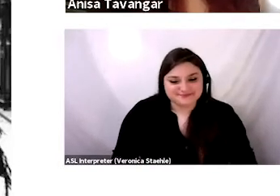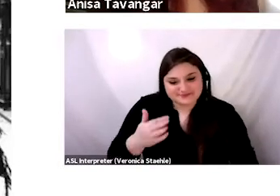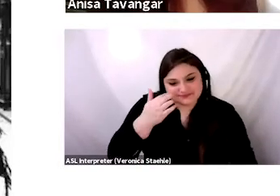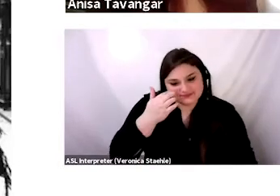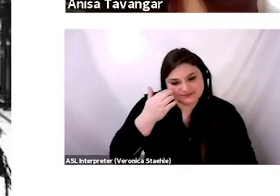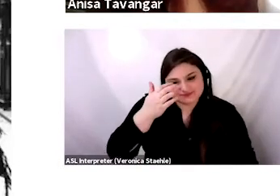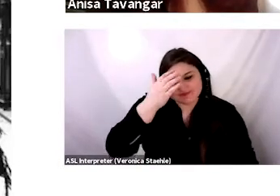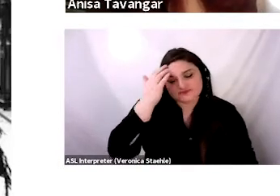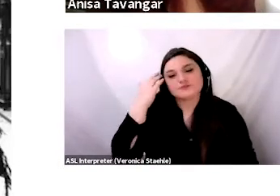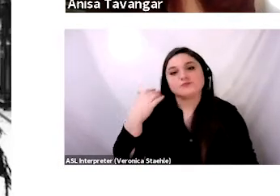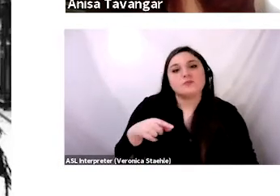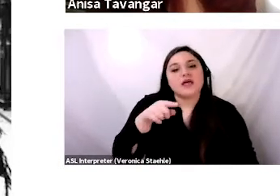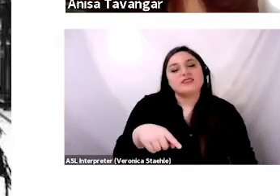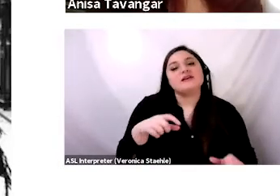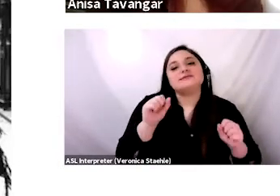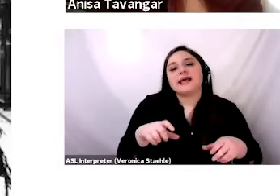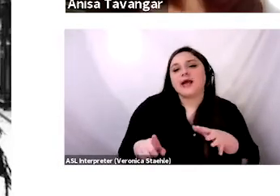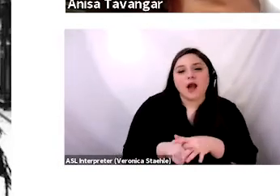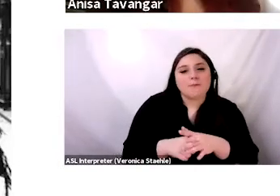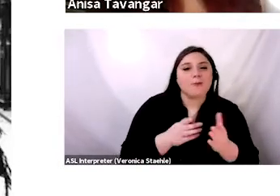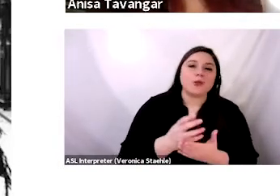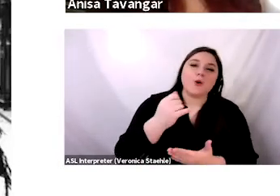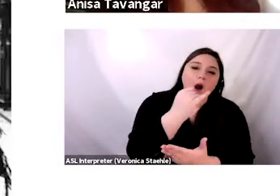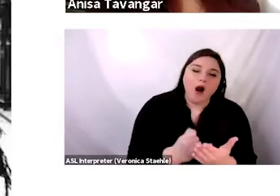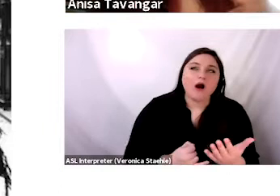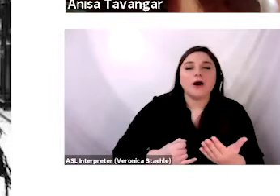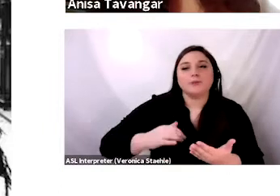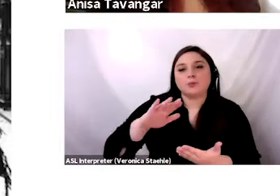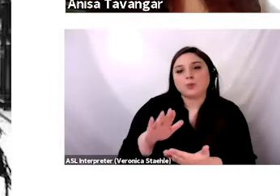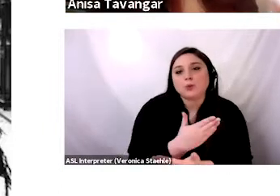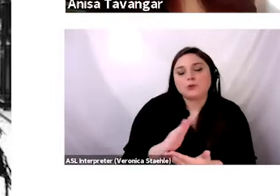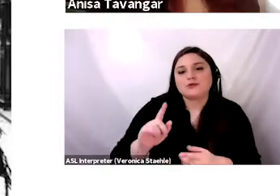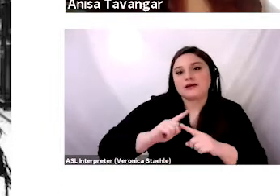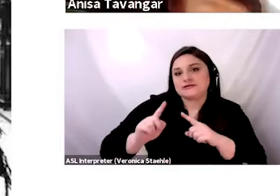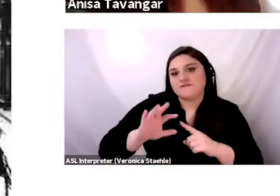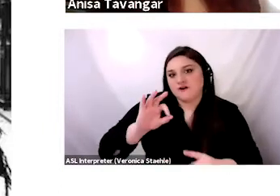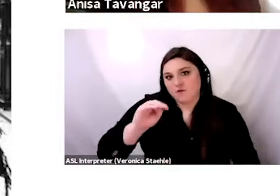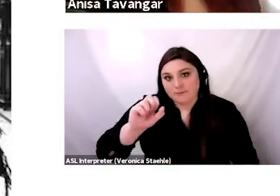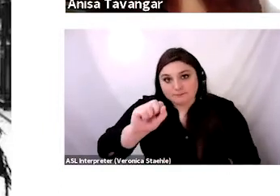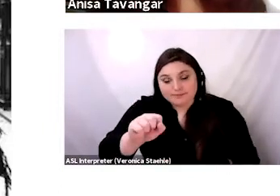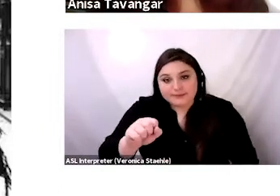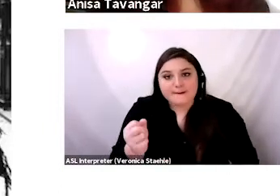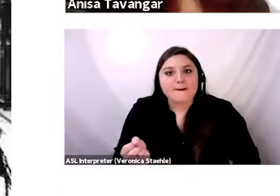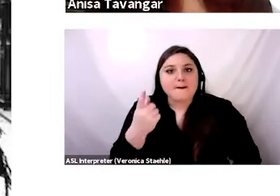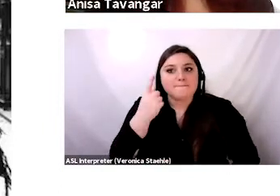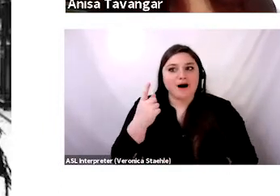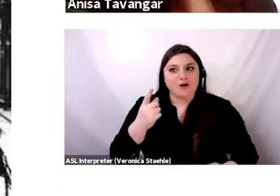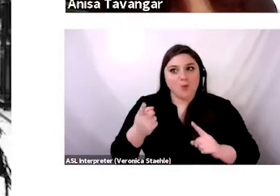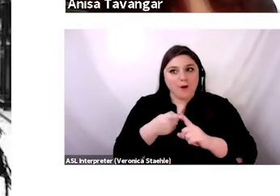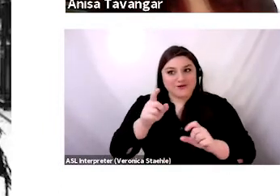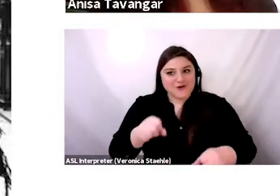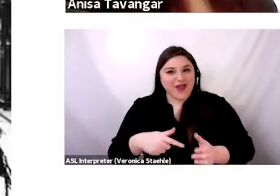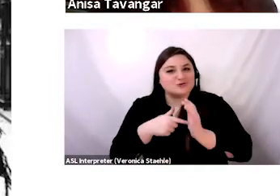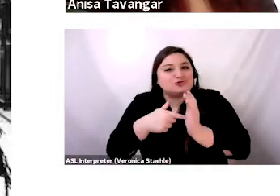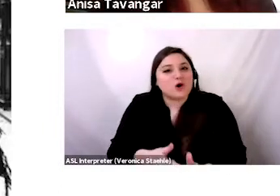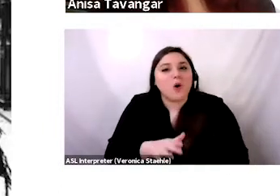We also see this expressed oftentimes in art, in music and other sort of forms. But what I think is